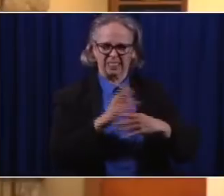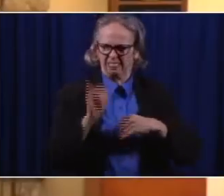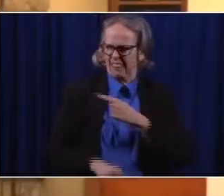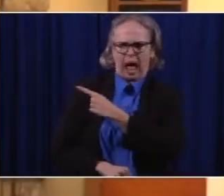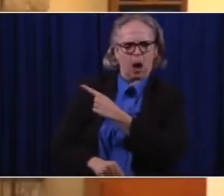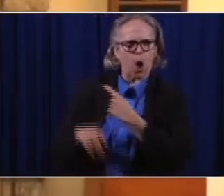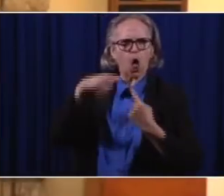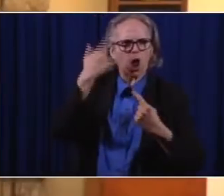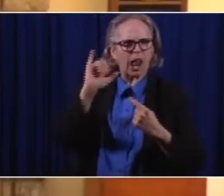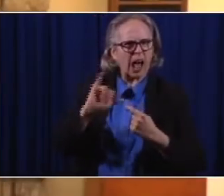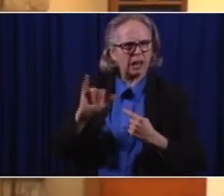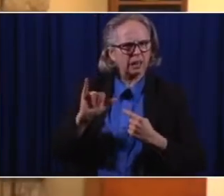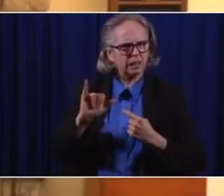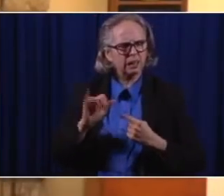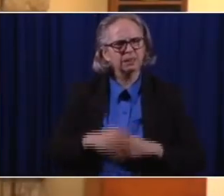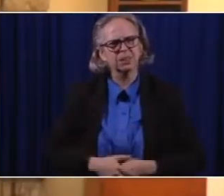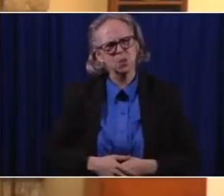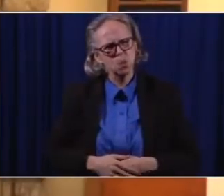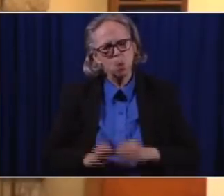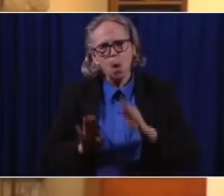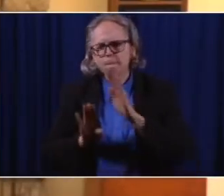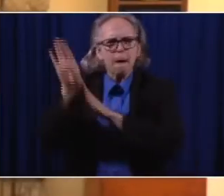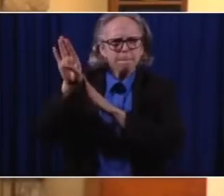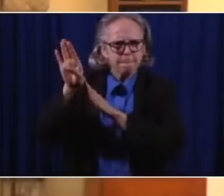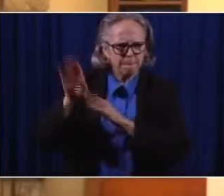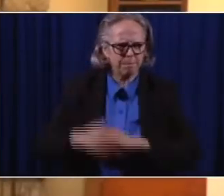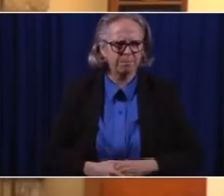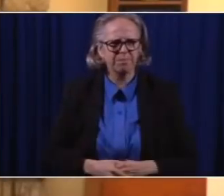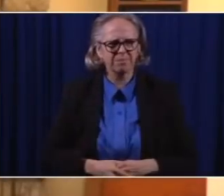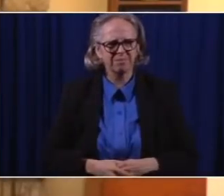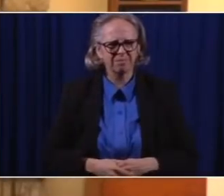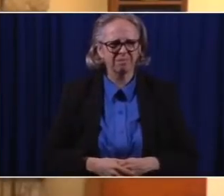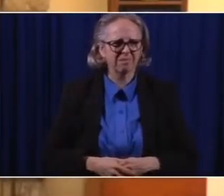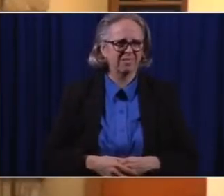similar to those we're seeing for case counts in our hospitals.